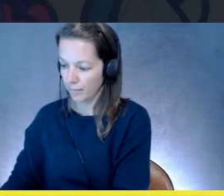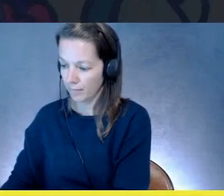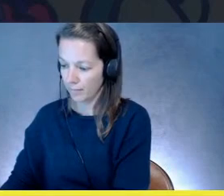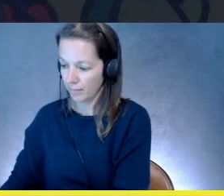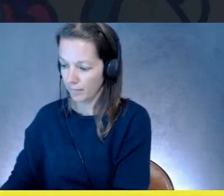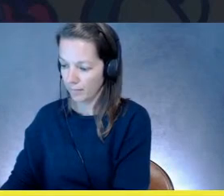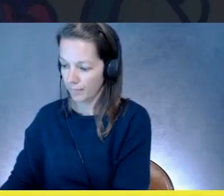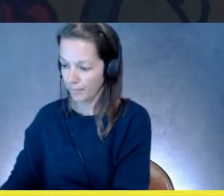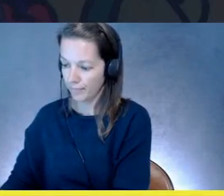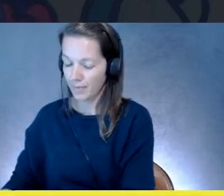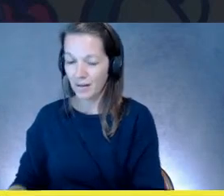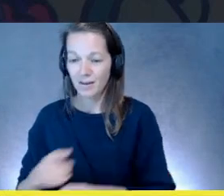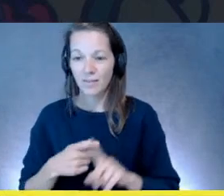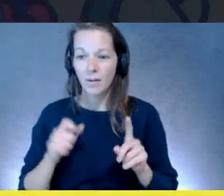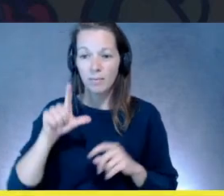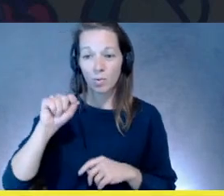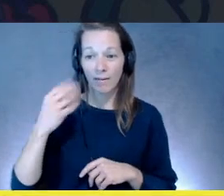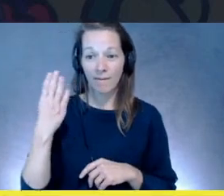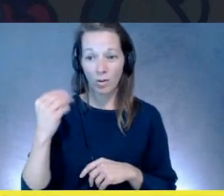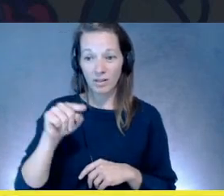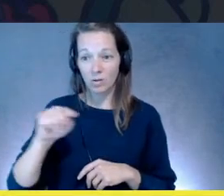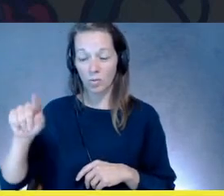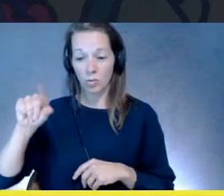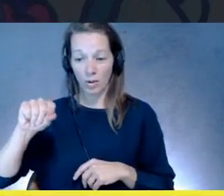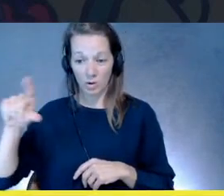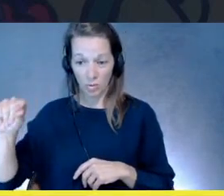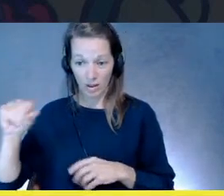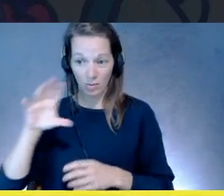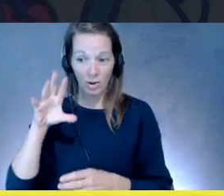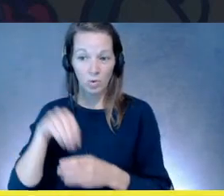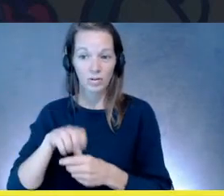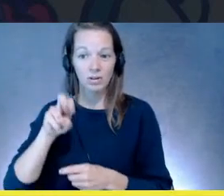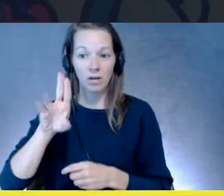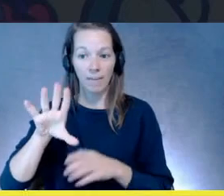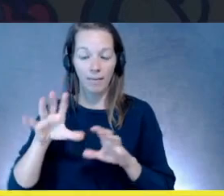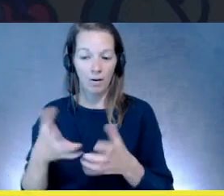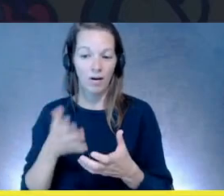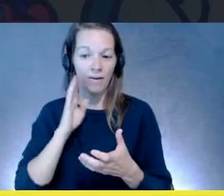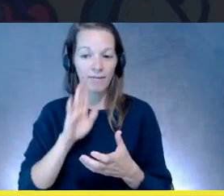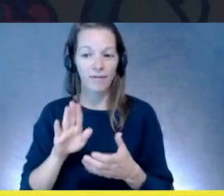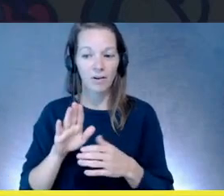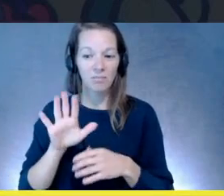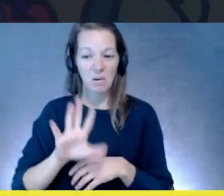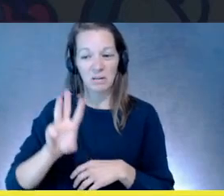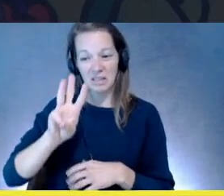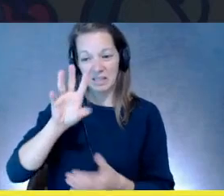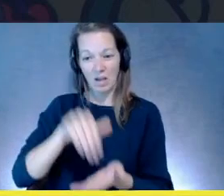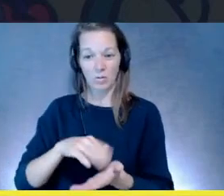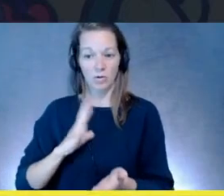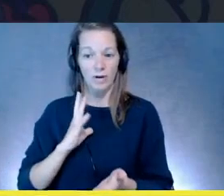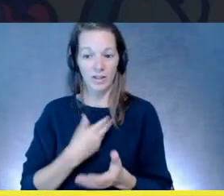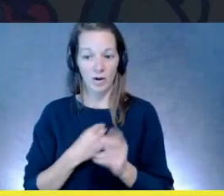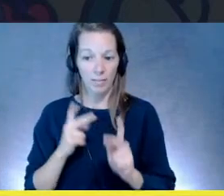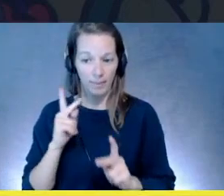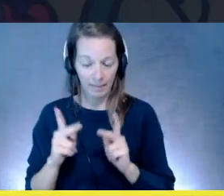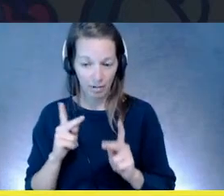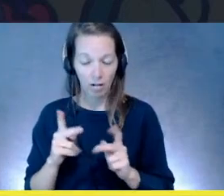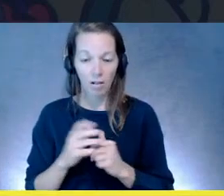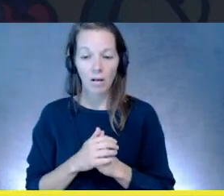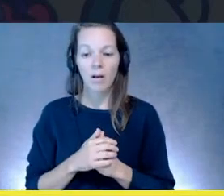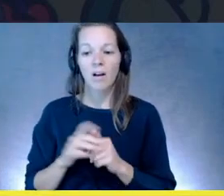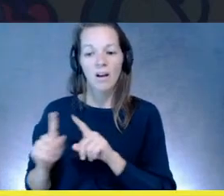to 2020, which includes a subcategory of nearly 6,000 transgender people, the BRFIS started asking